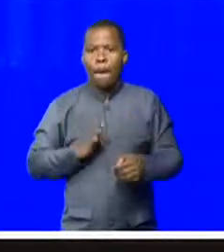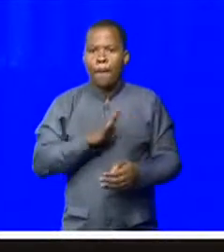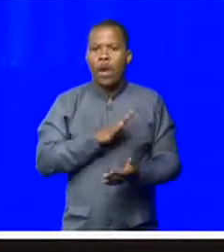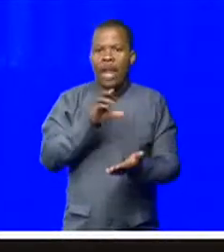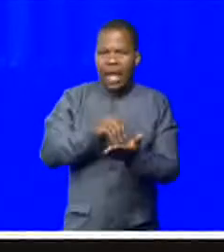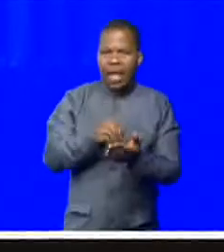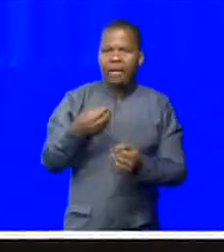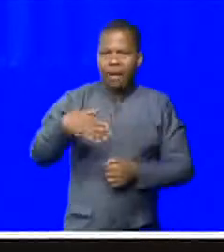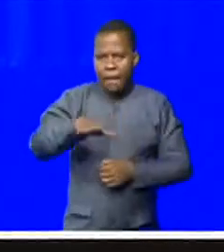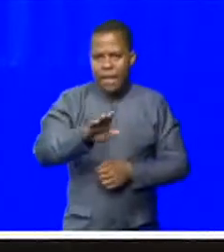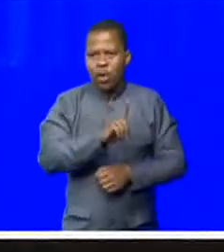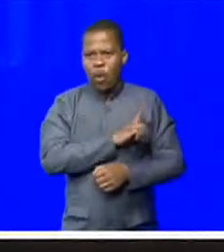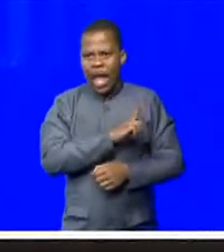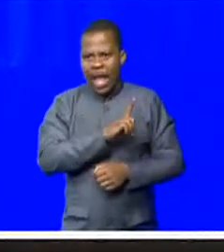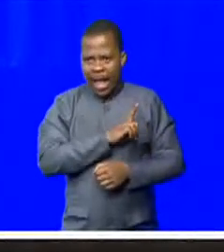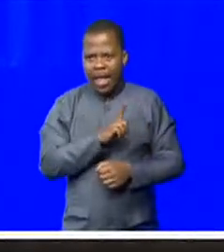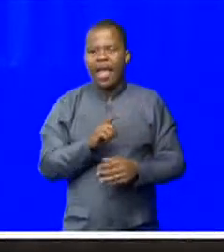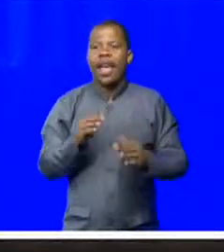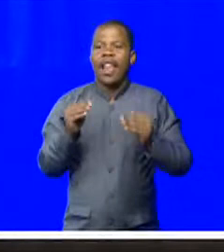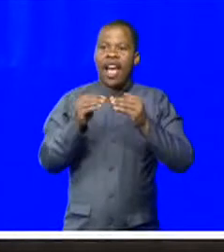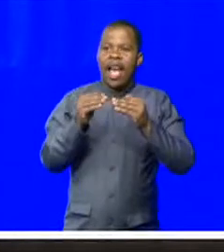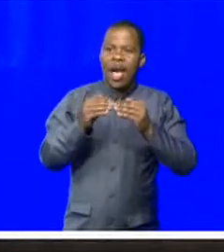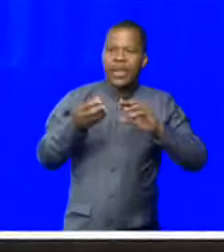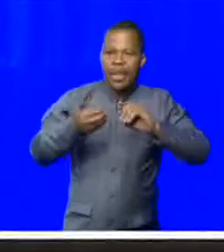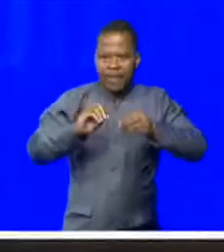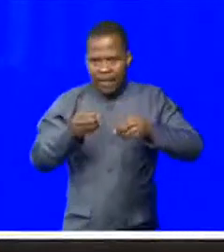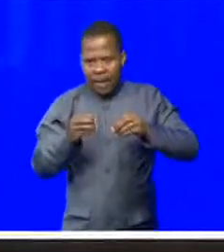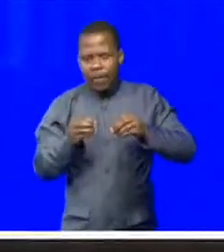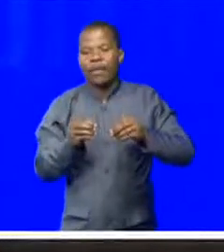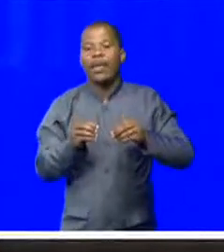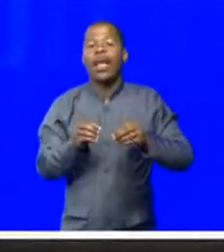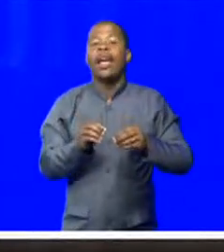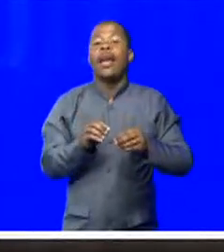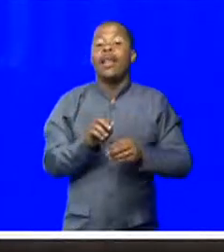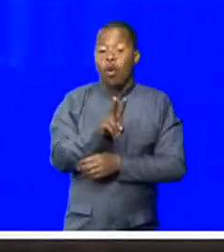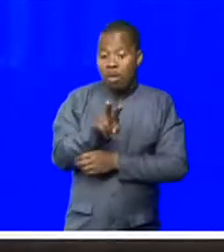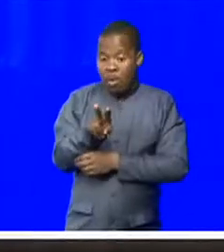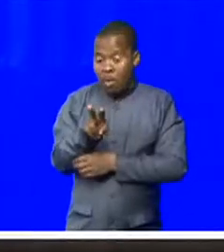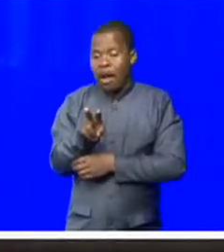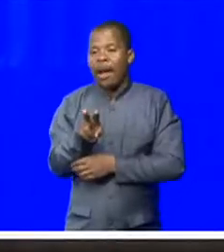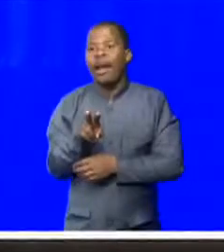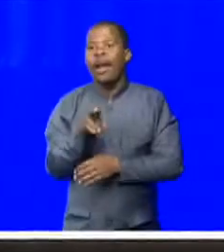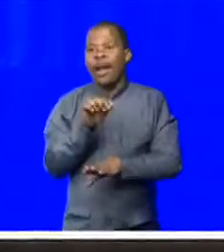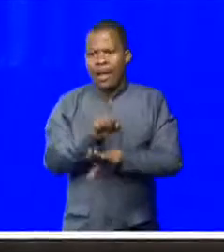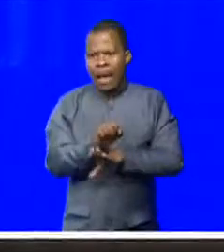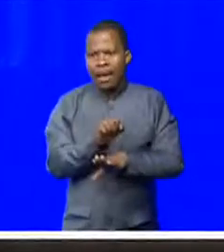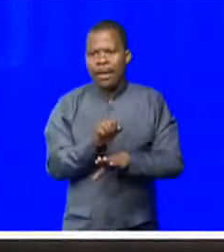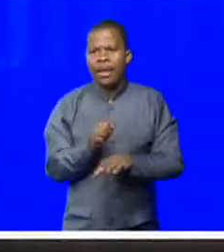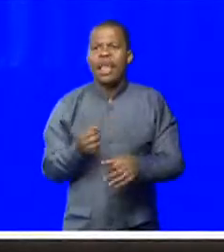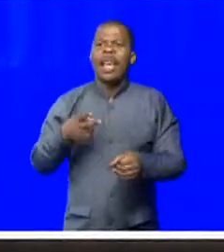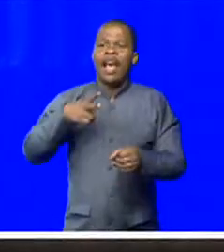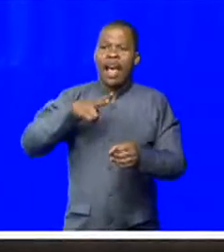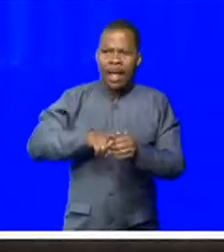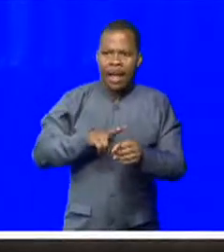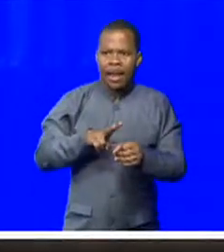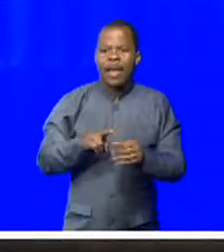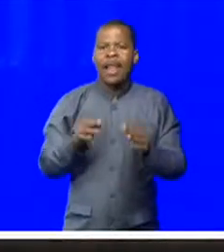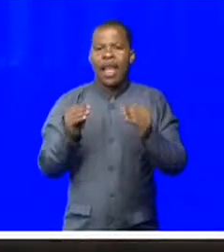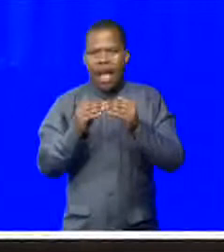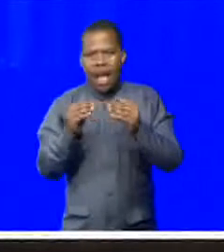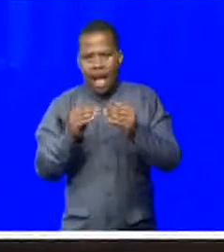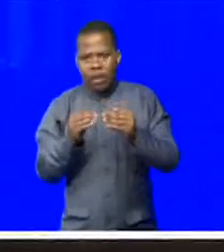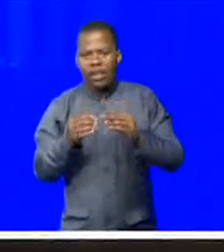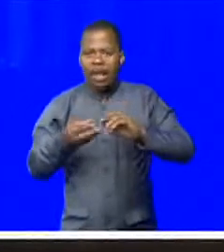mhlambe banikete kube neschedule lesithi lihlola letindlu lasetimaintainiwe does daba maintained letindlu